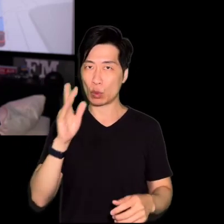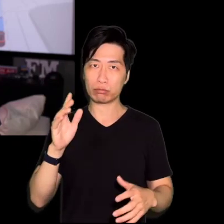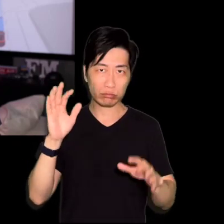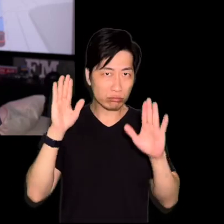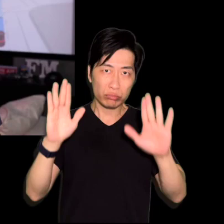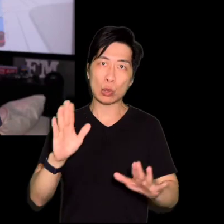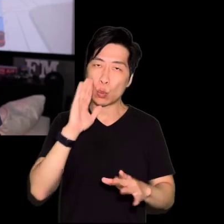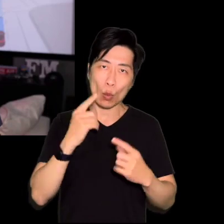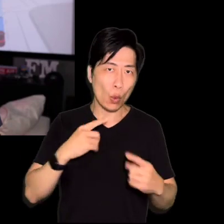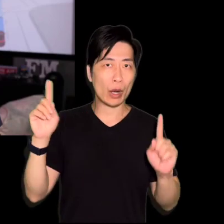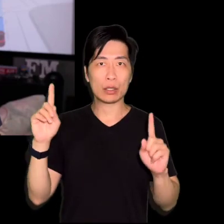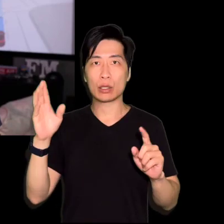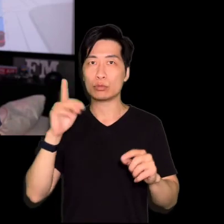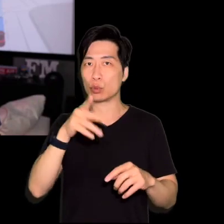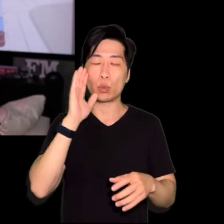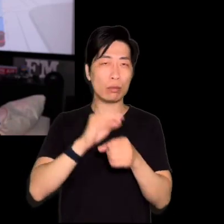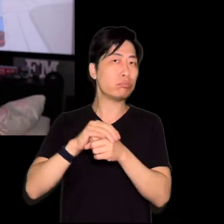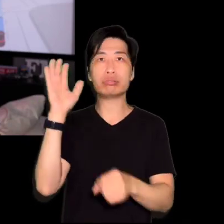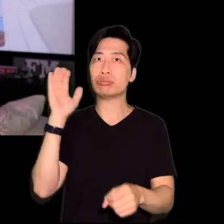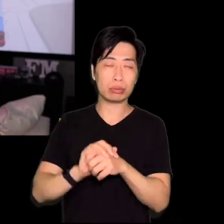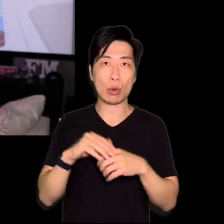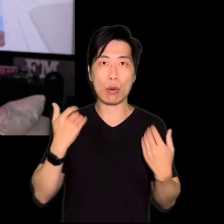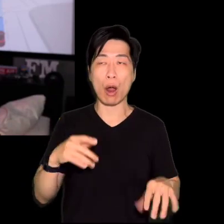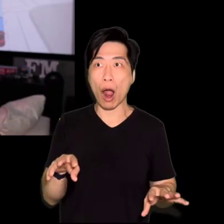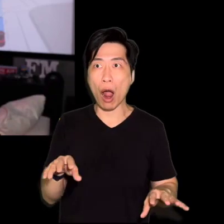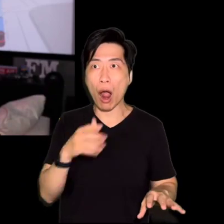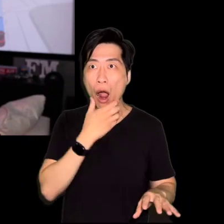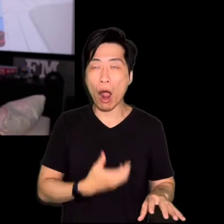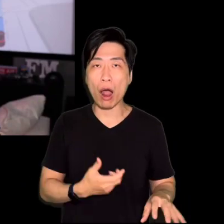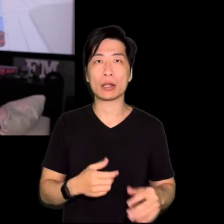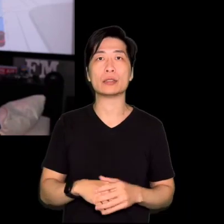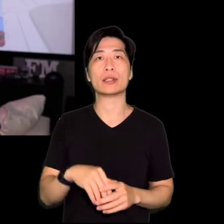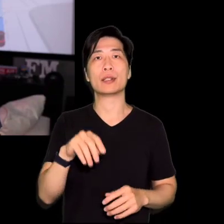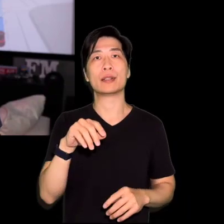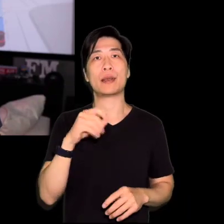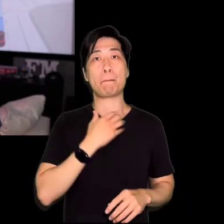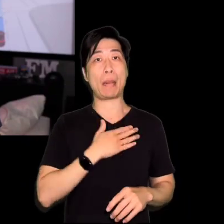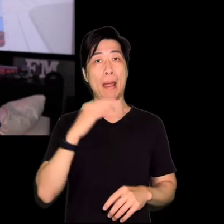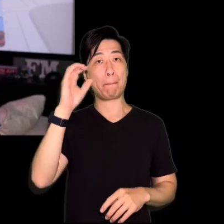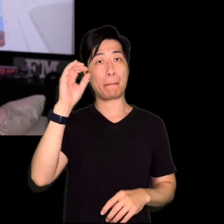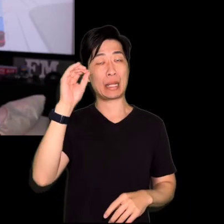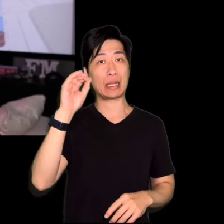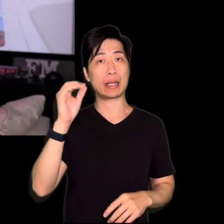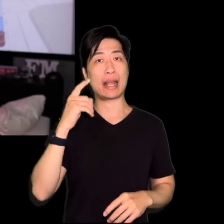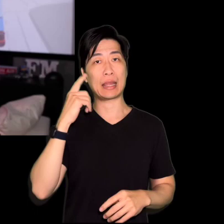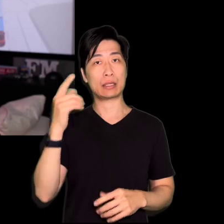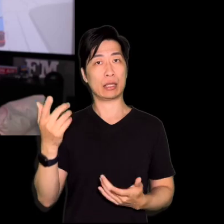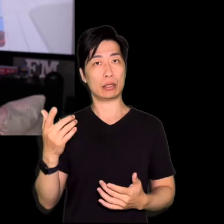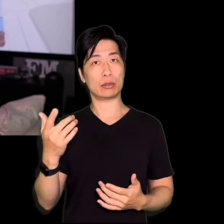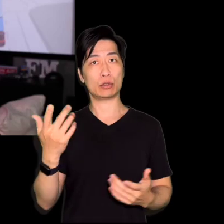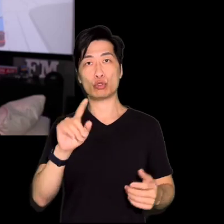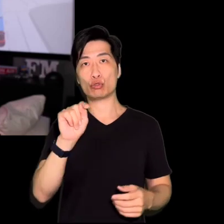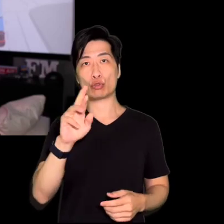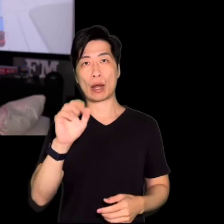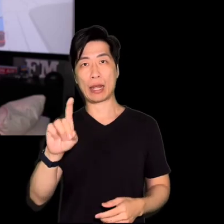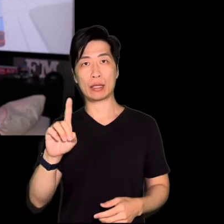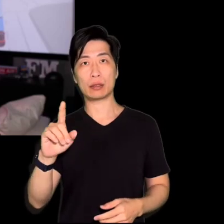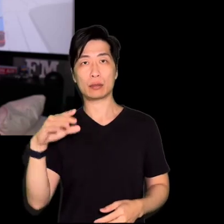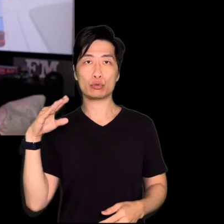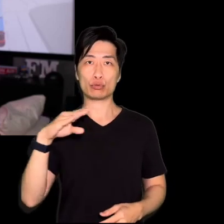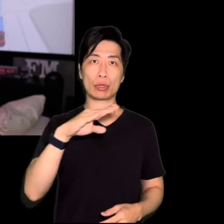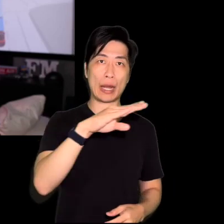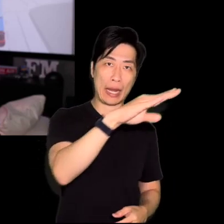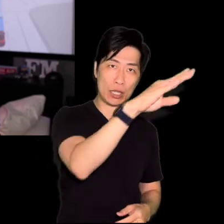mind. In my opinion, I think the trend shows that. I think the trend is pointing towards that. But I